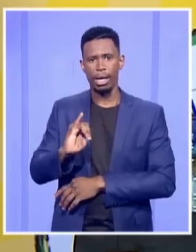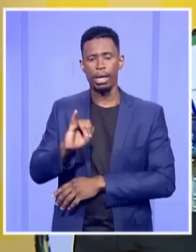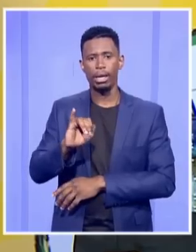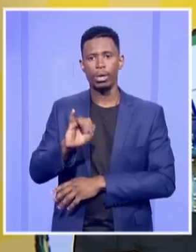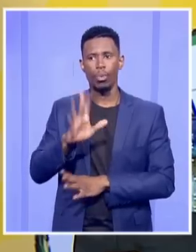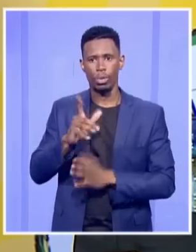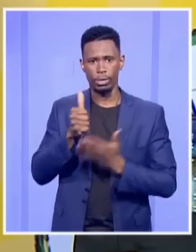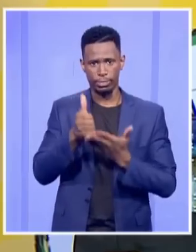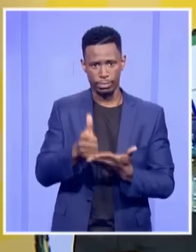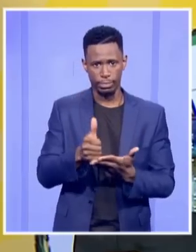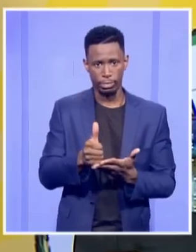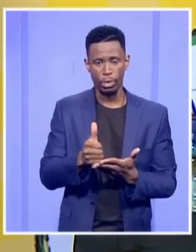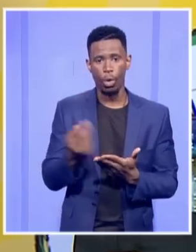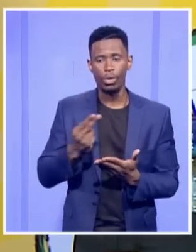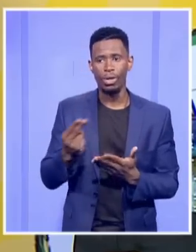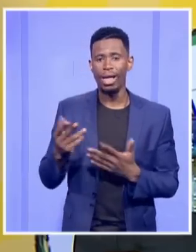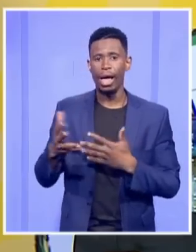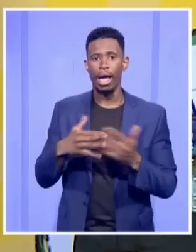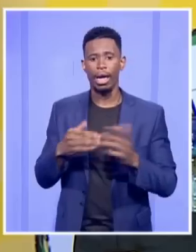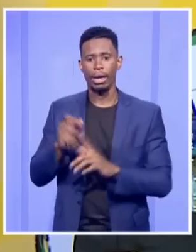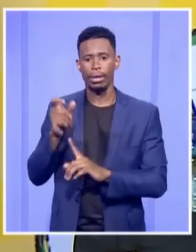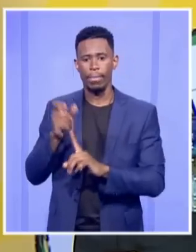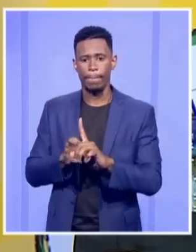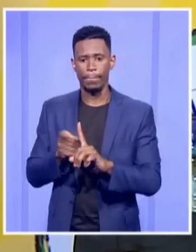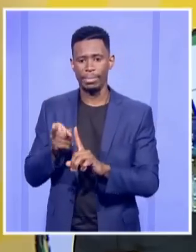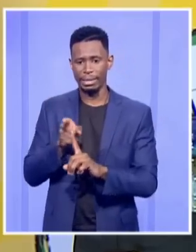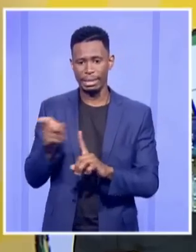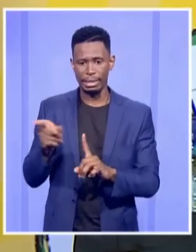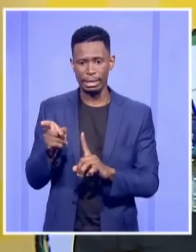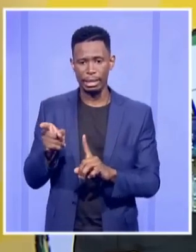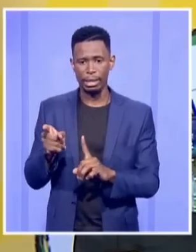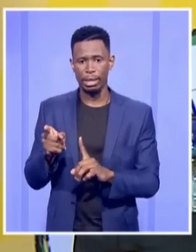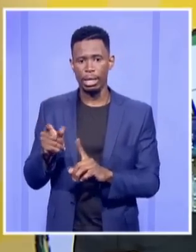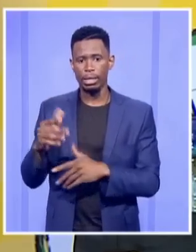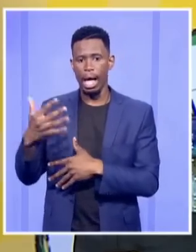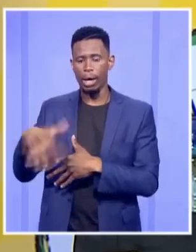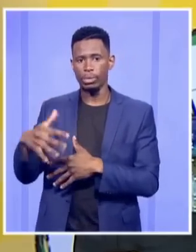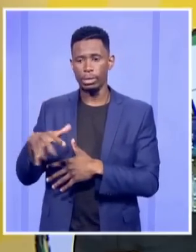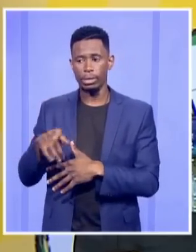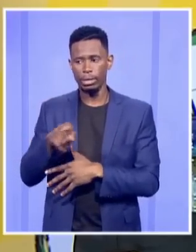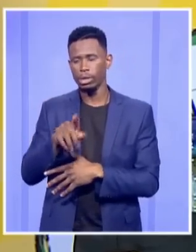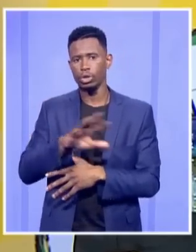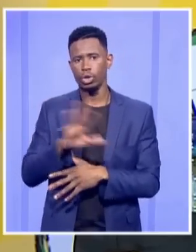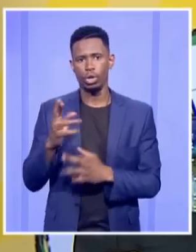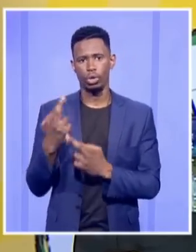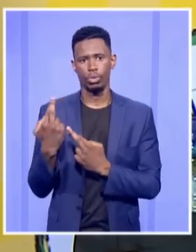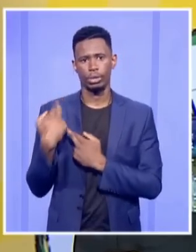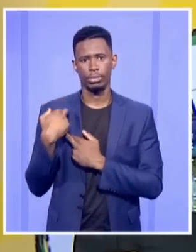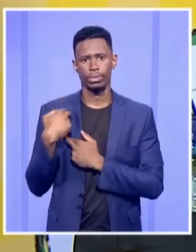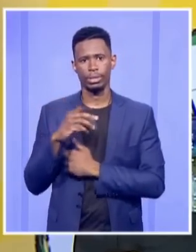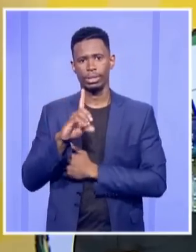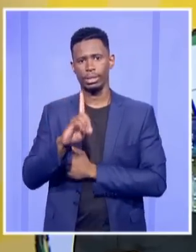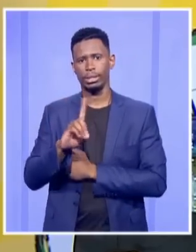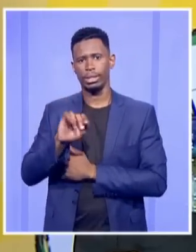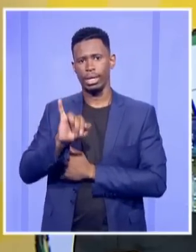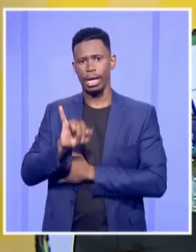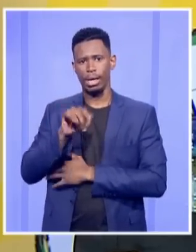Any other cadre who falls outside that category is not the responsibility of DIP.